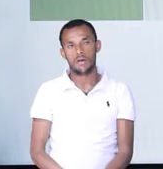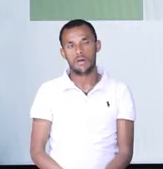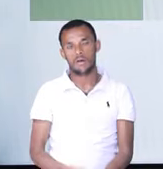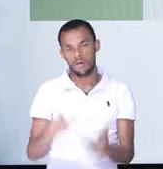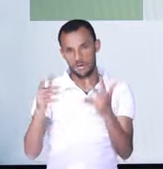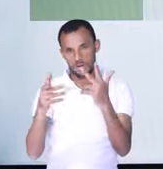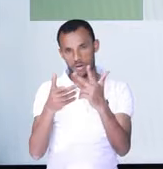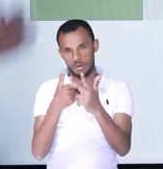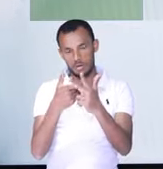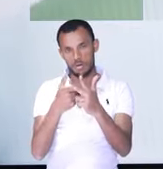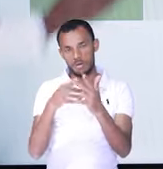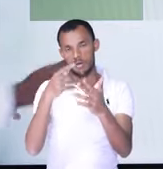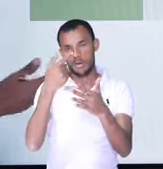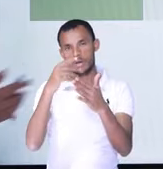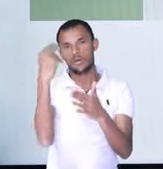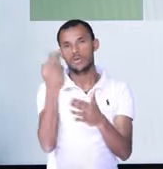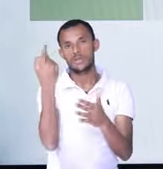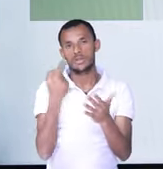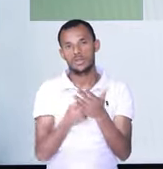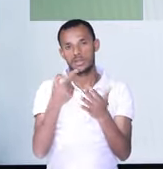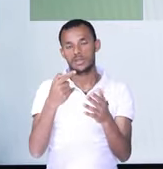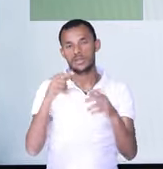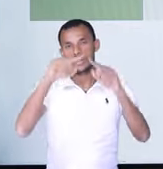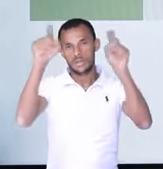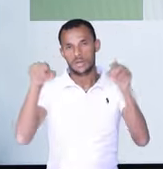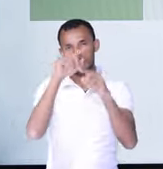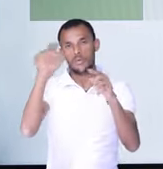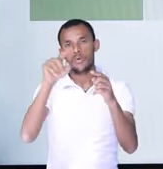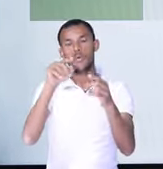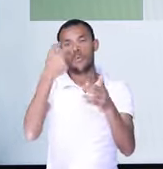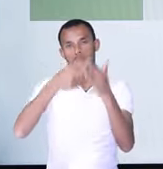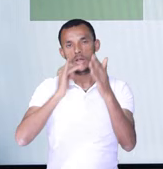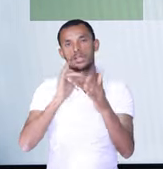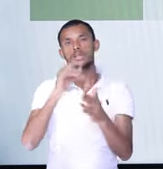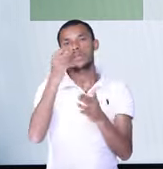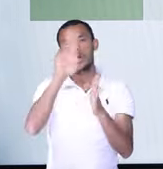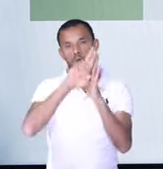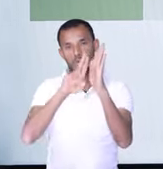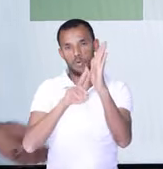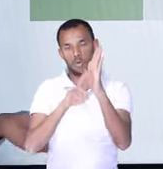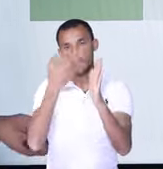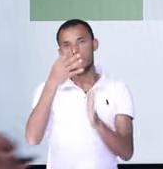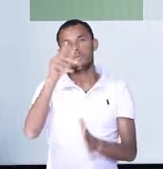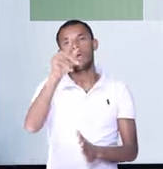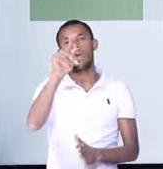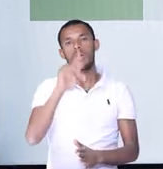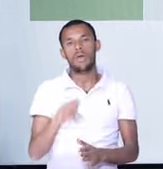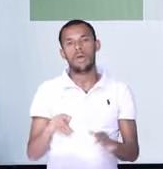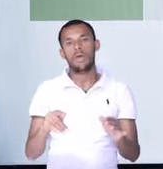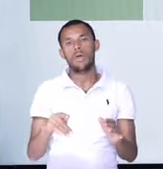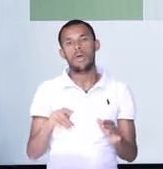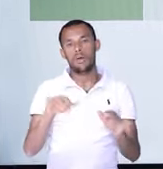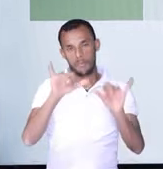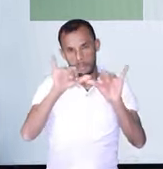The third one, by using again, this table, what is the unit of K? Because K is already unit